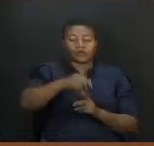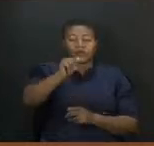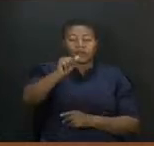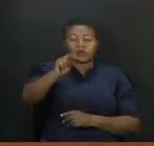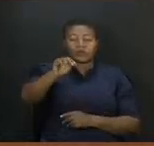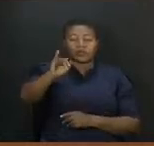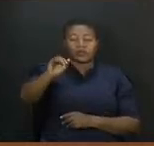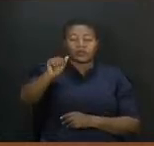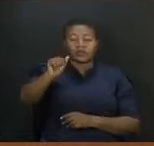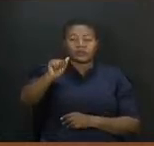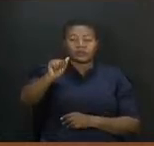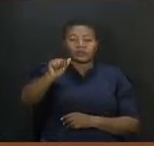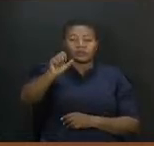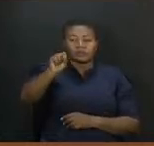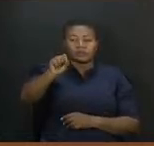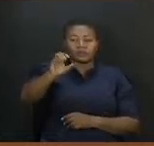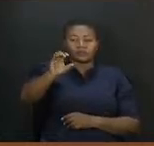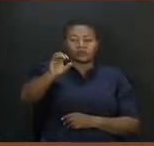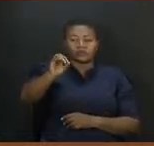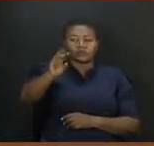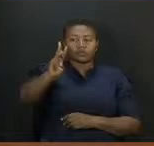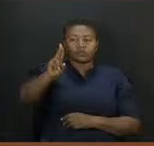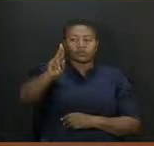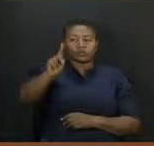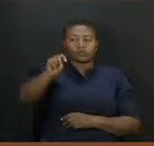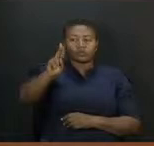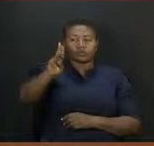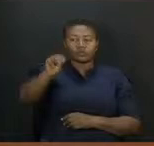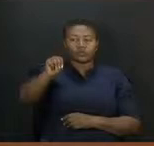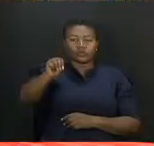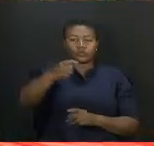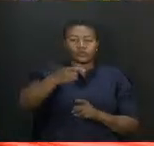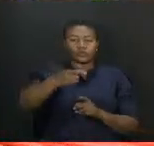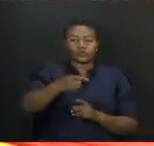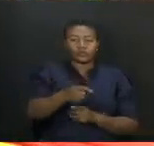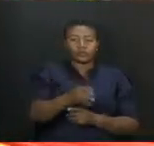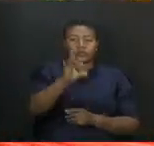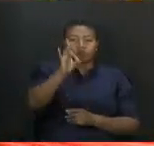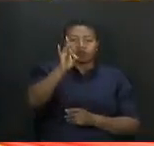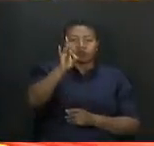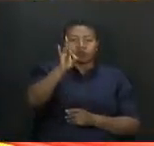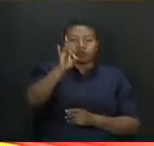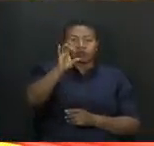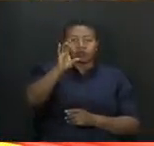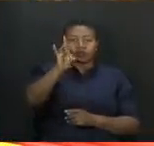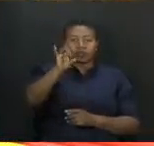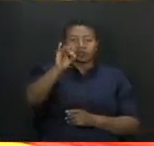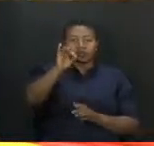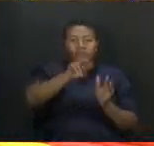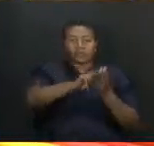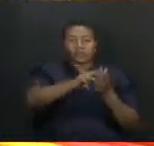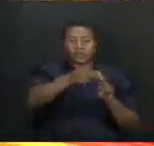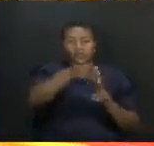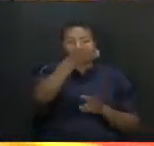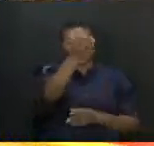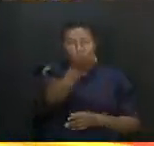Otum. They are 80 in number. And then the National College of Defense, they are 44.